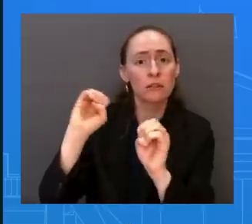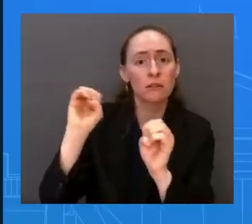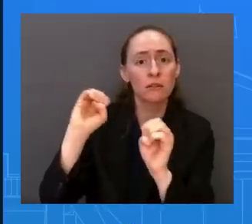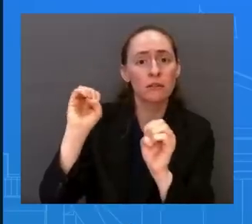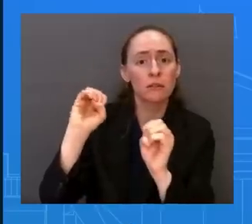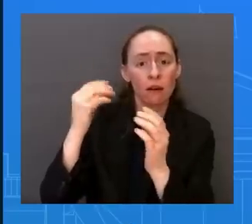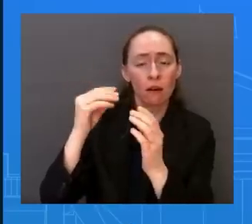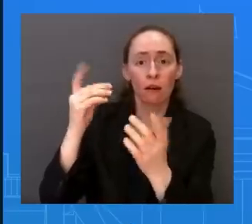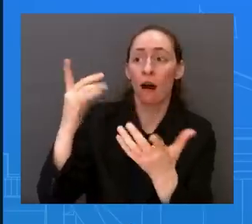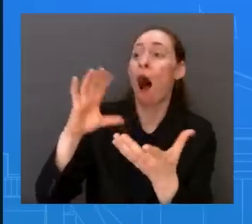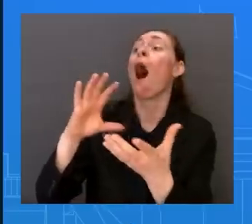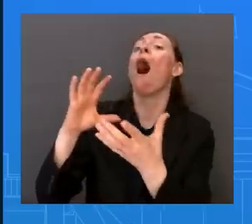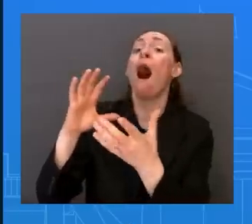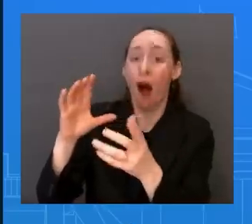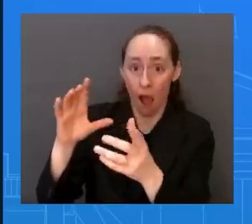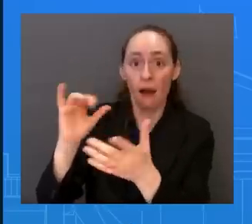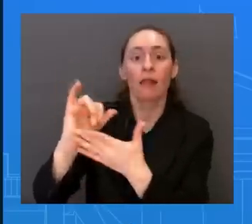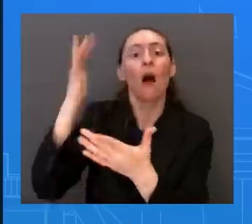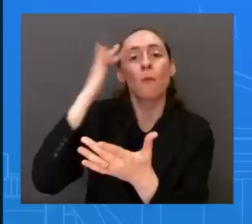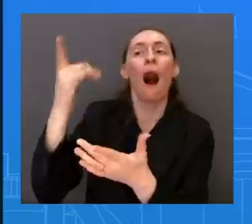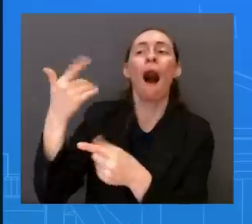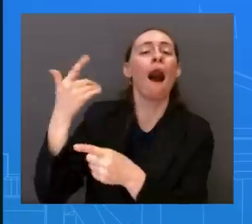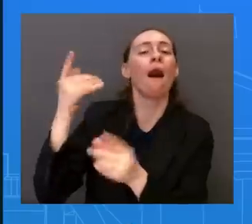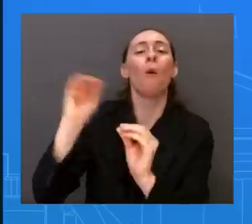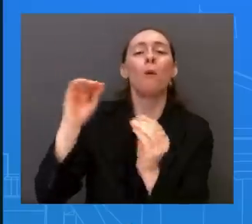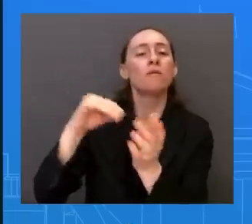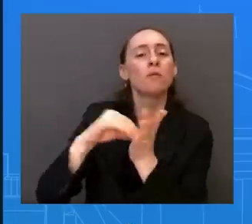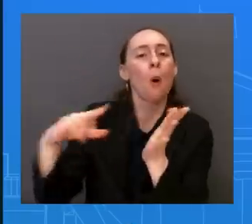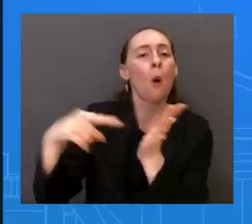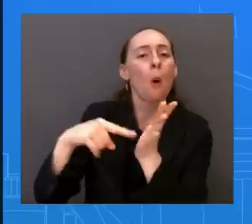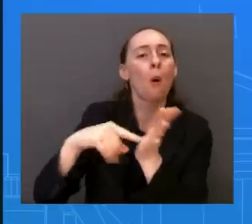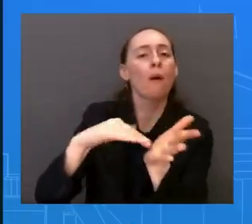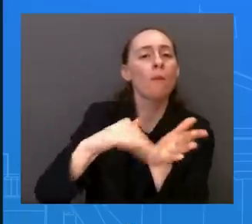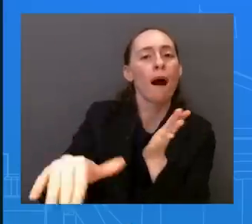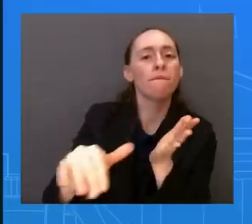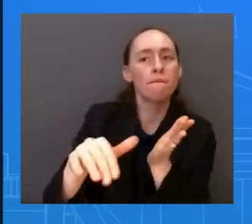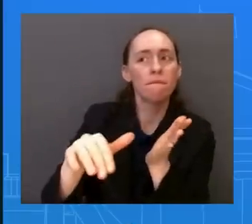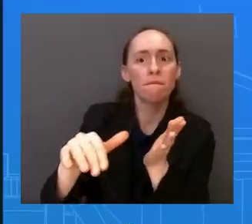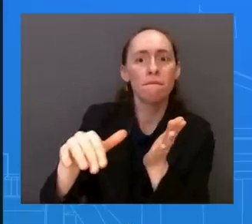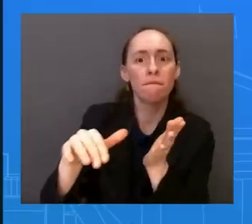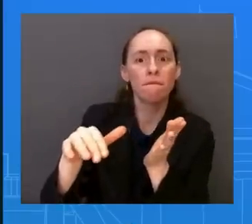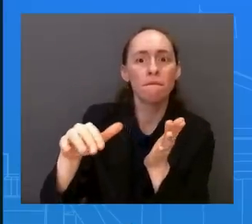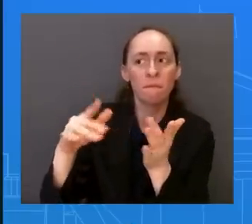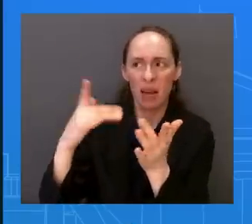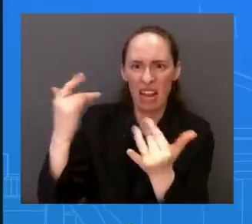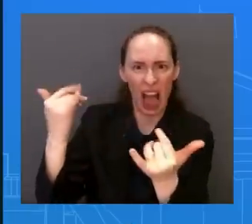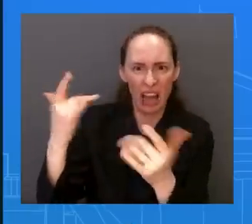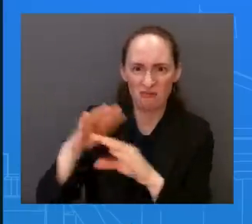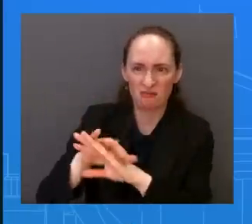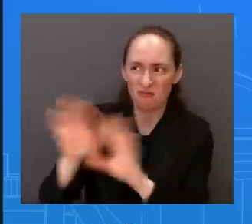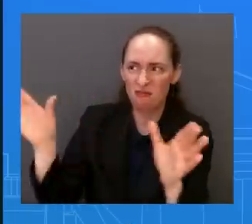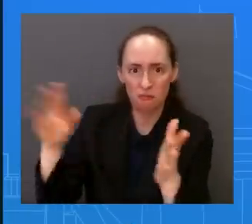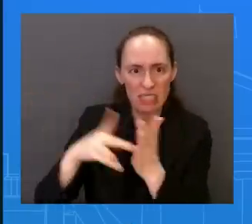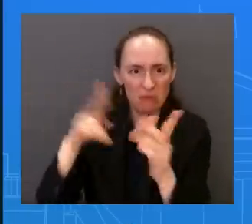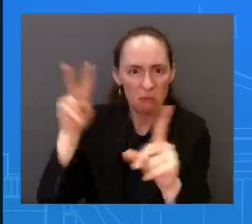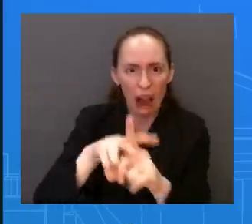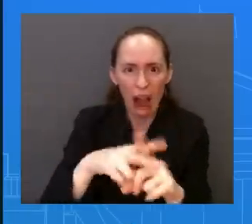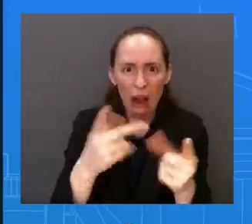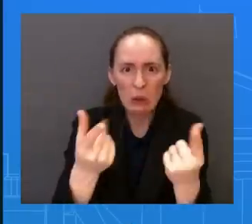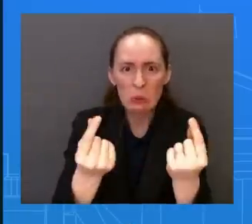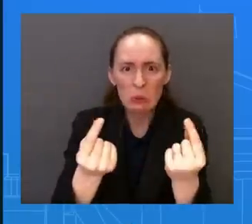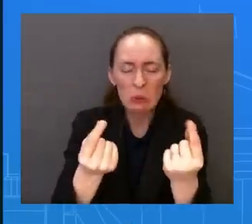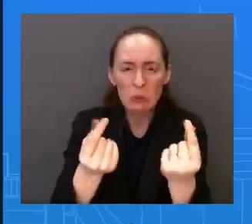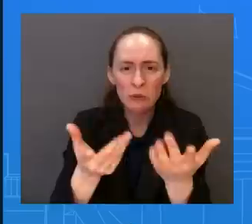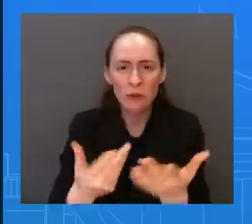the legal and the practical justification for student debt forgiveness is about the impact that this pandemic has had